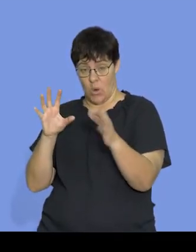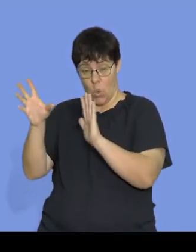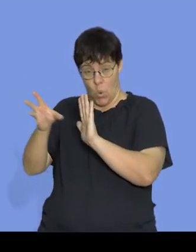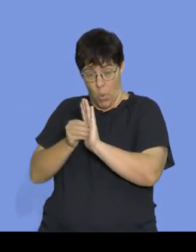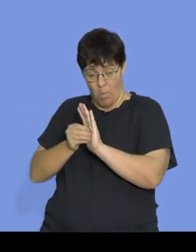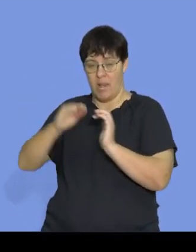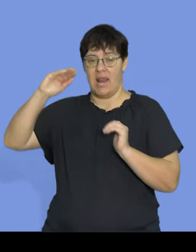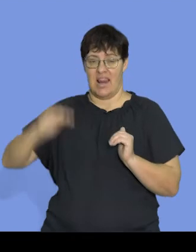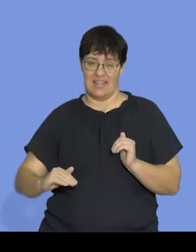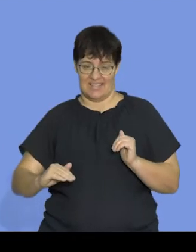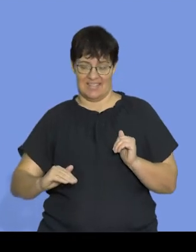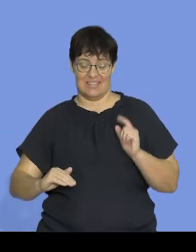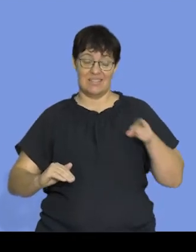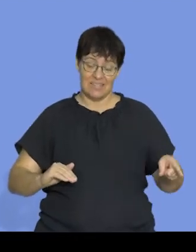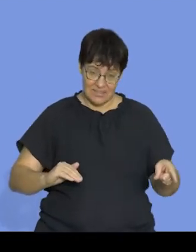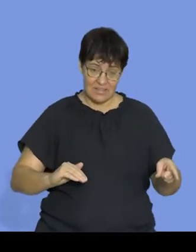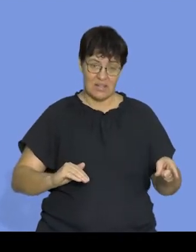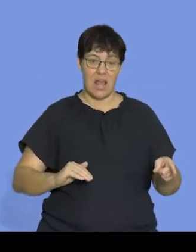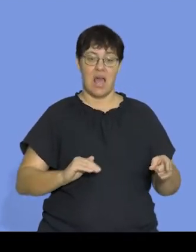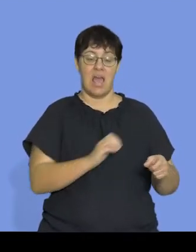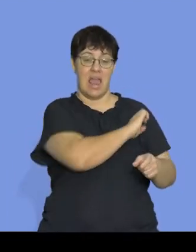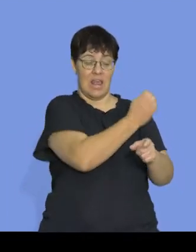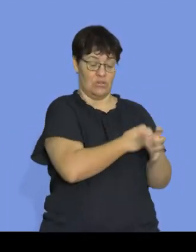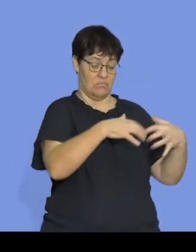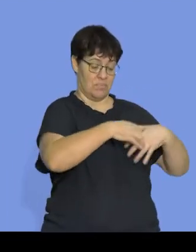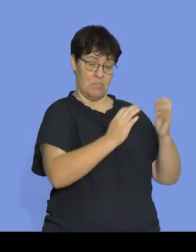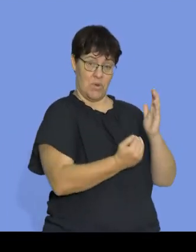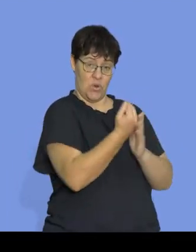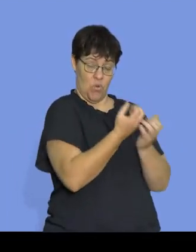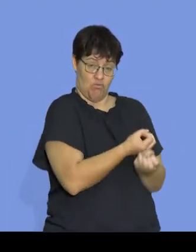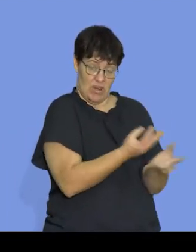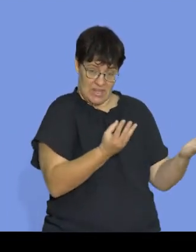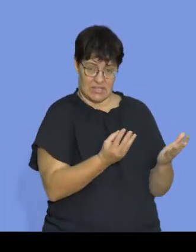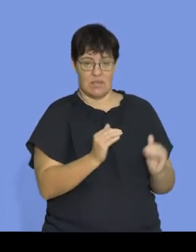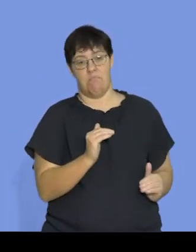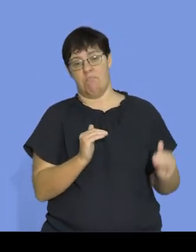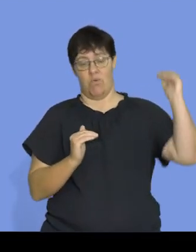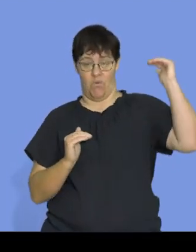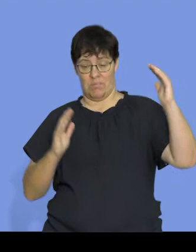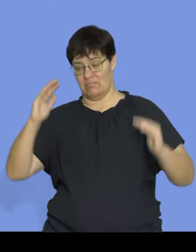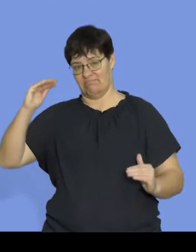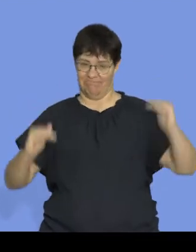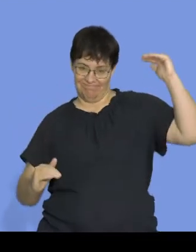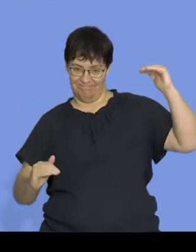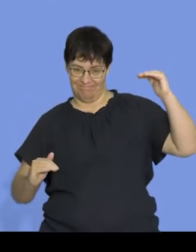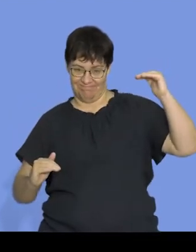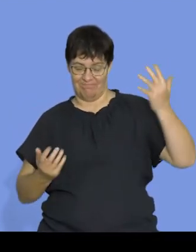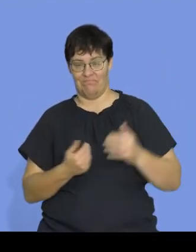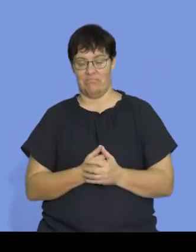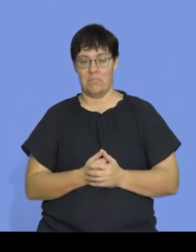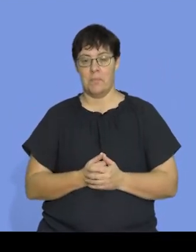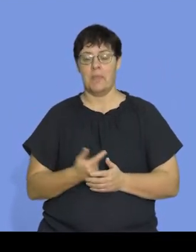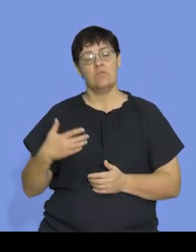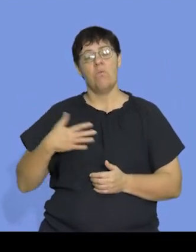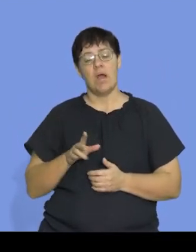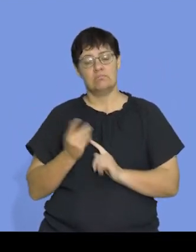okay, than absorbed. Okay. So in other words, we are trying to